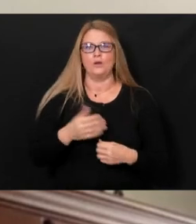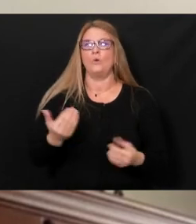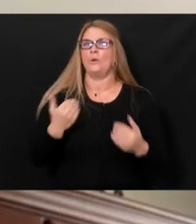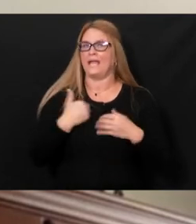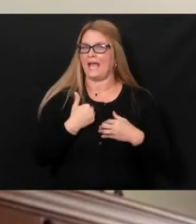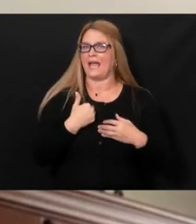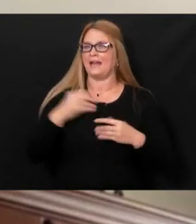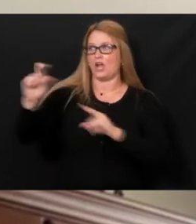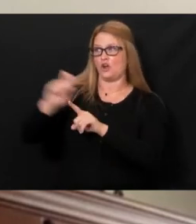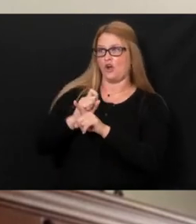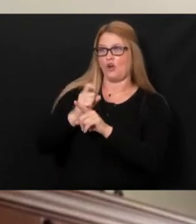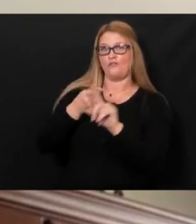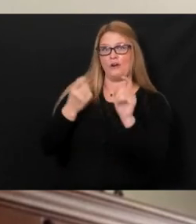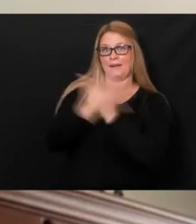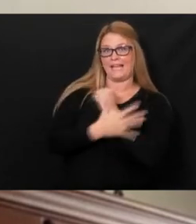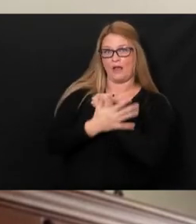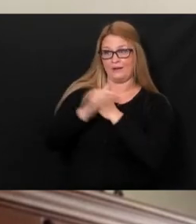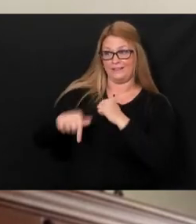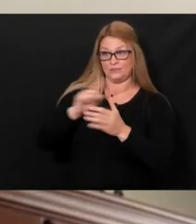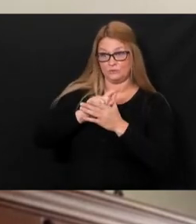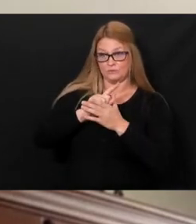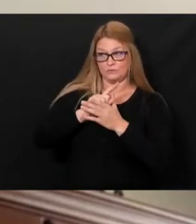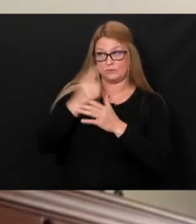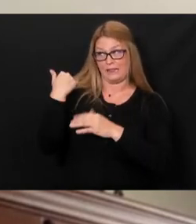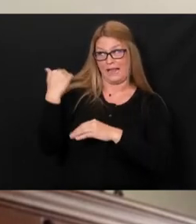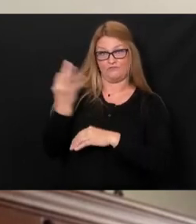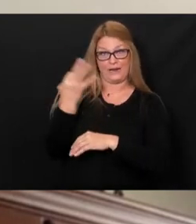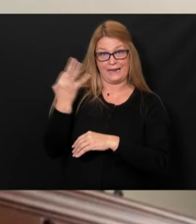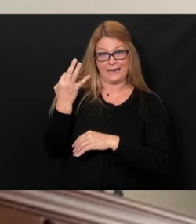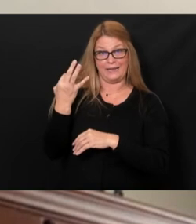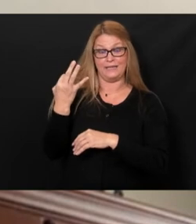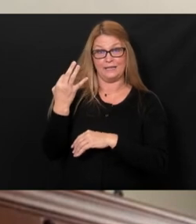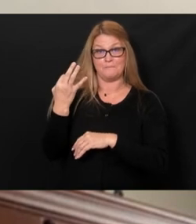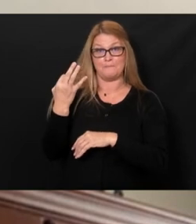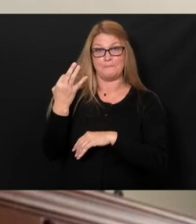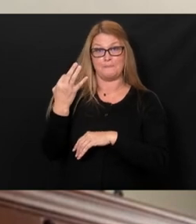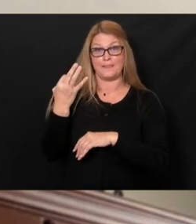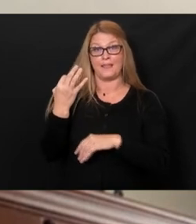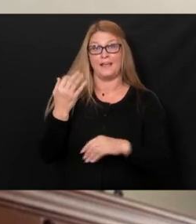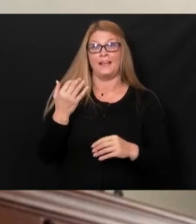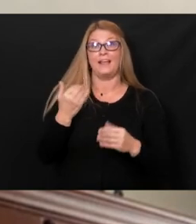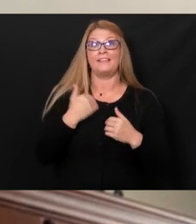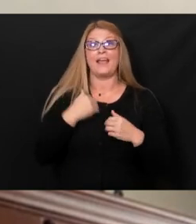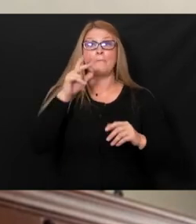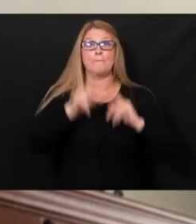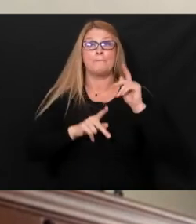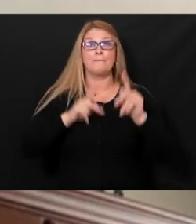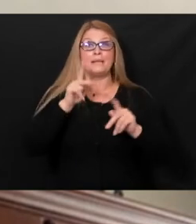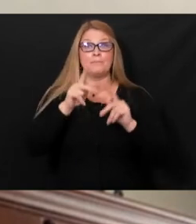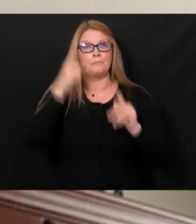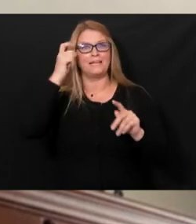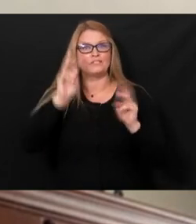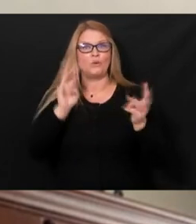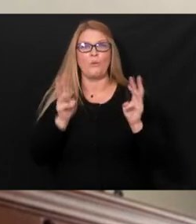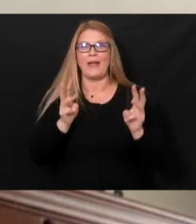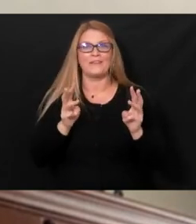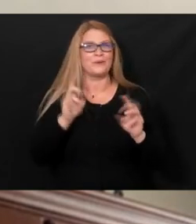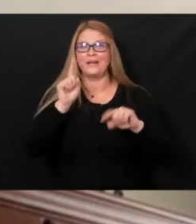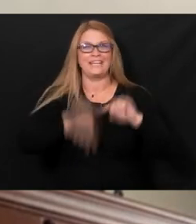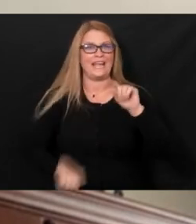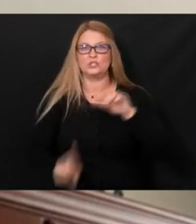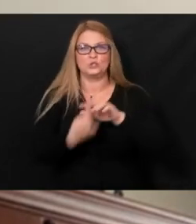call from a county this weekend or this Friday, where they had individuals, because of weather issues, who didn't show